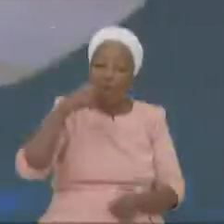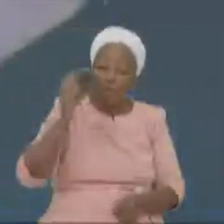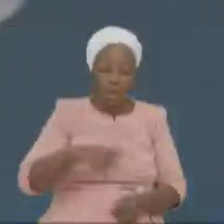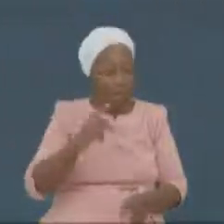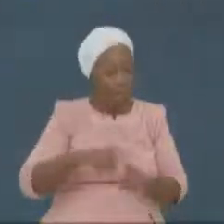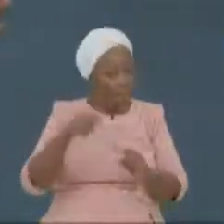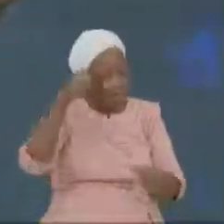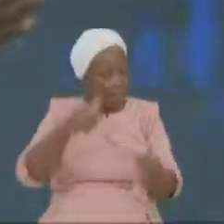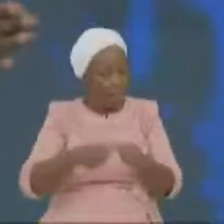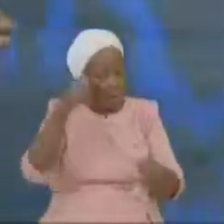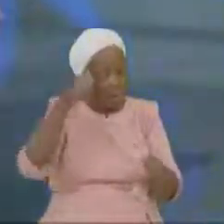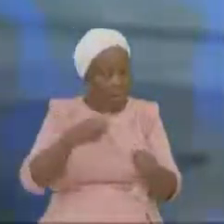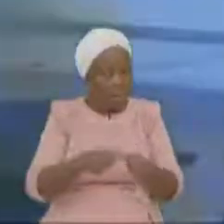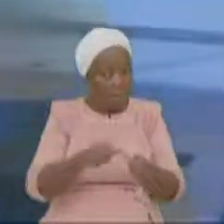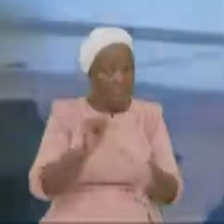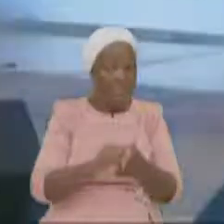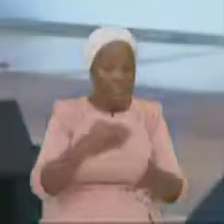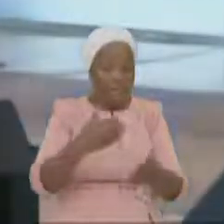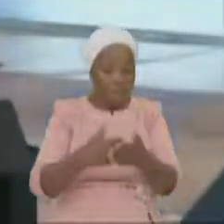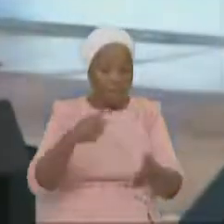remember,